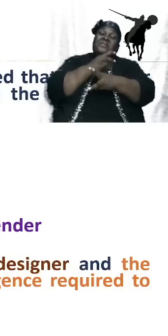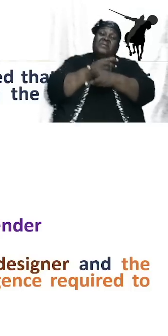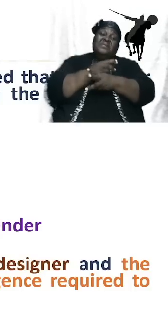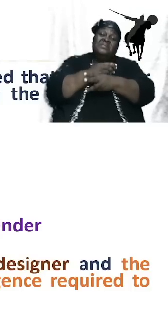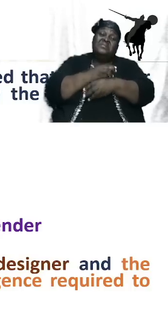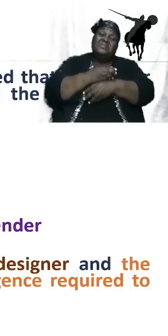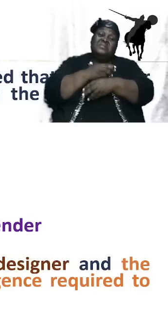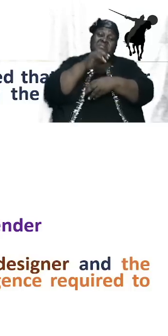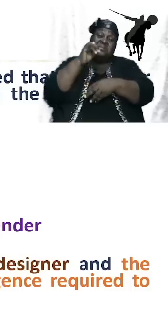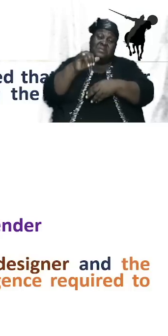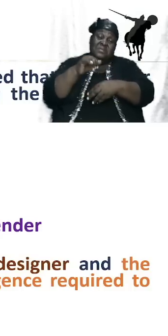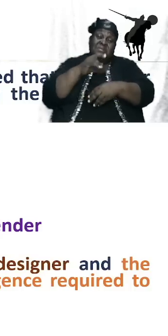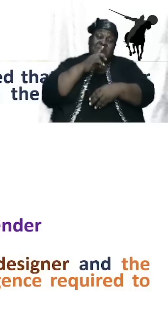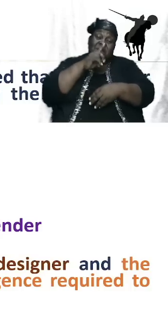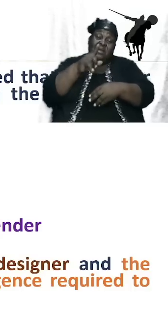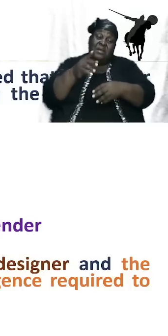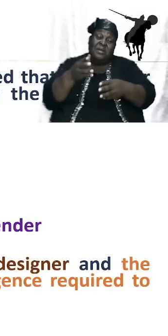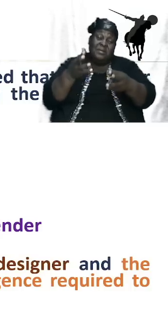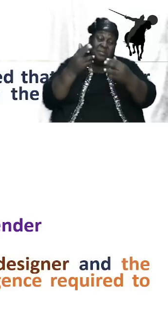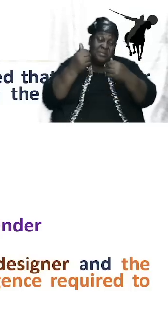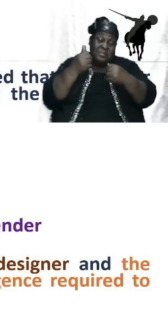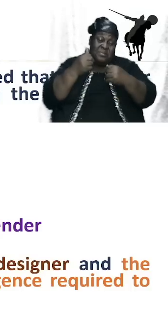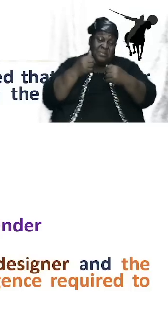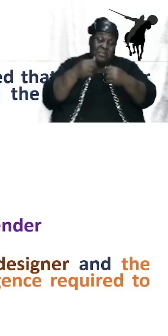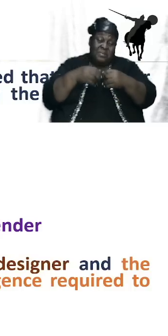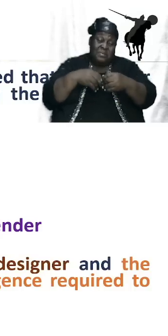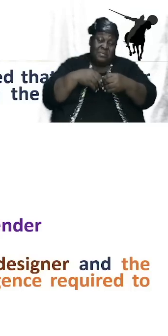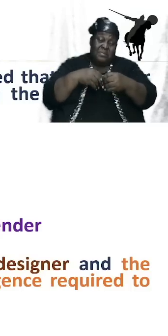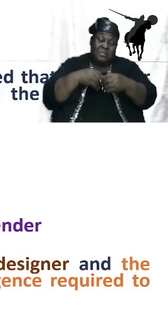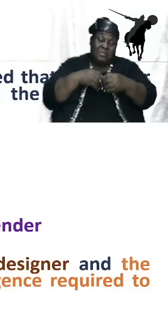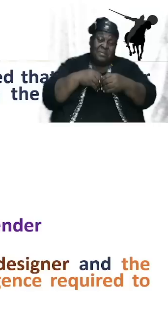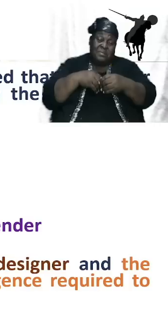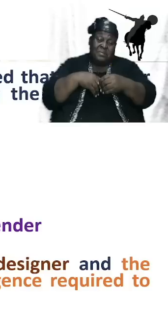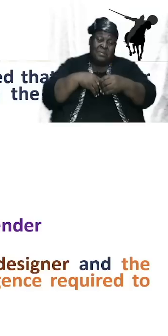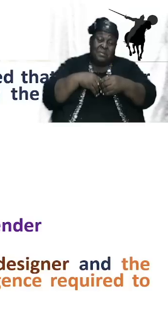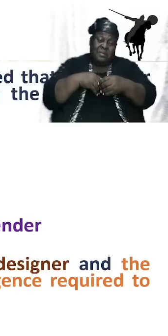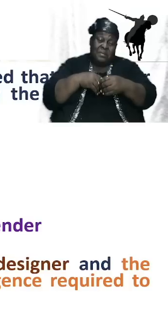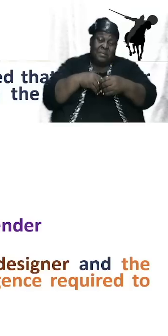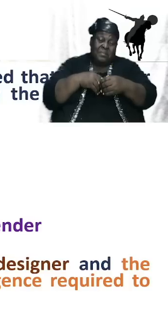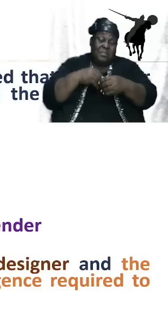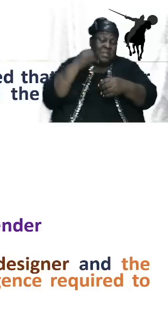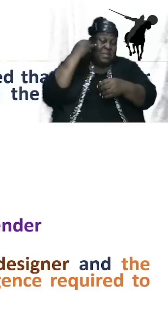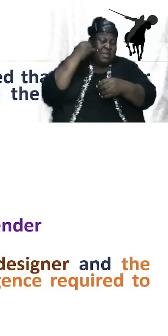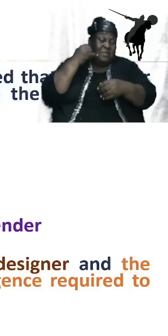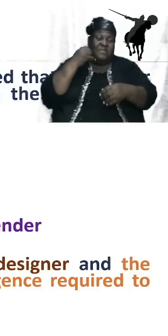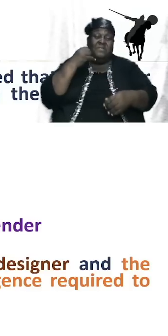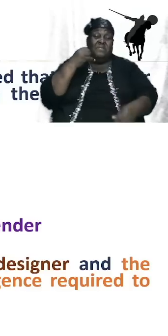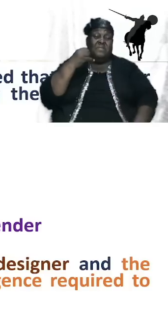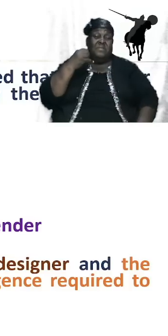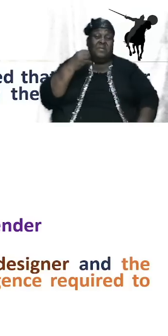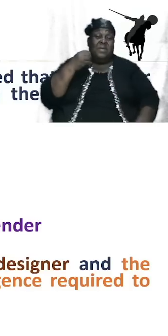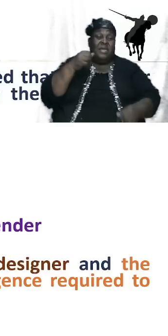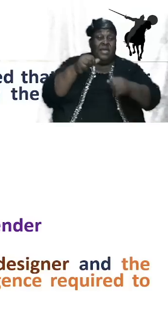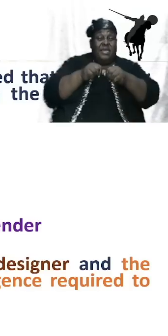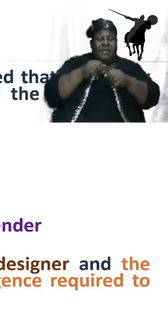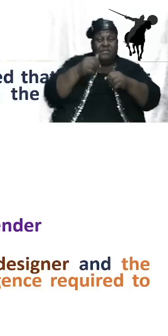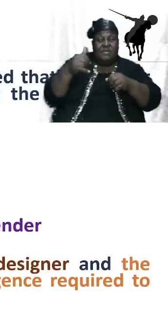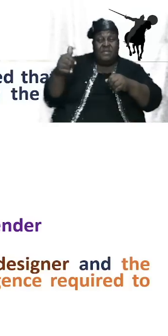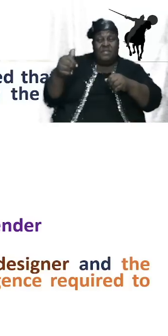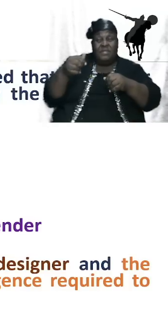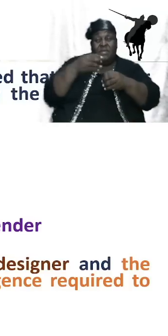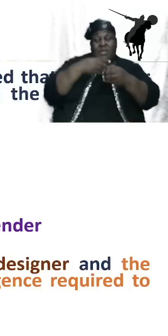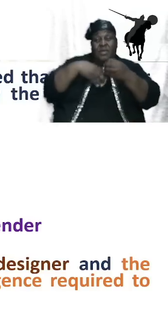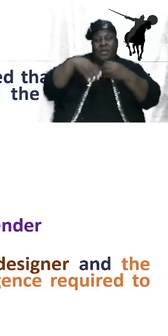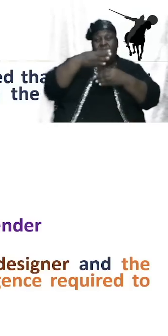it. No, but I said a while ago now. How can atheism be true if everything around us is so